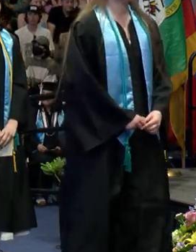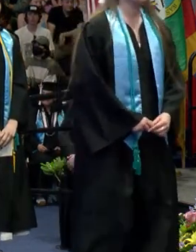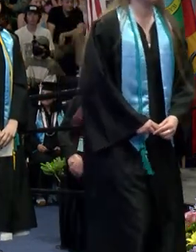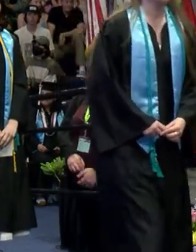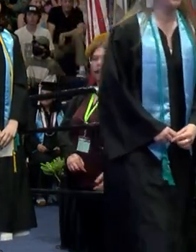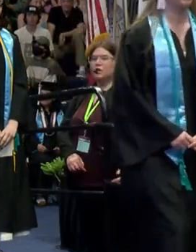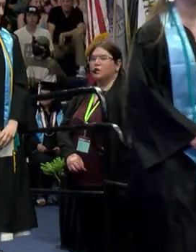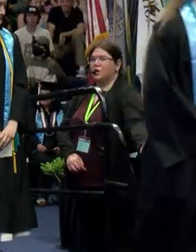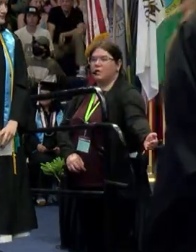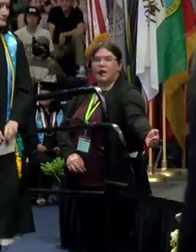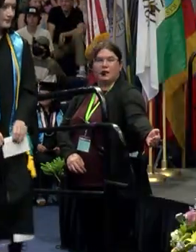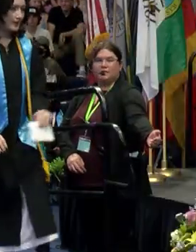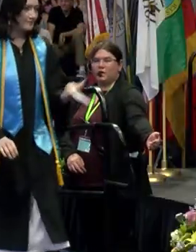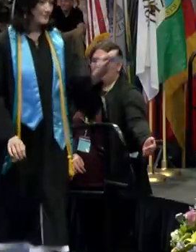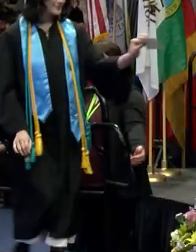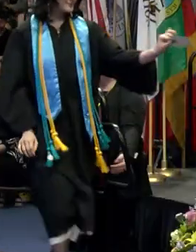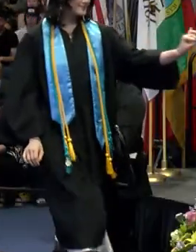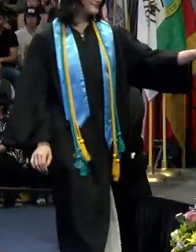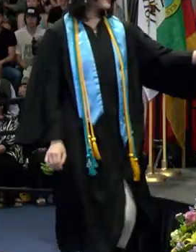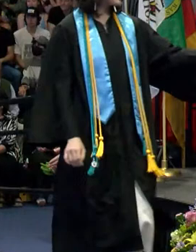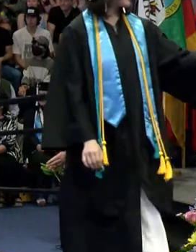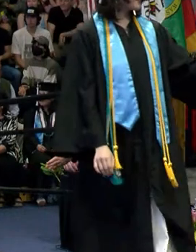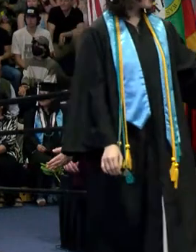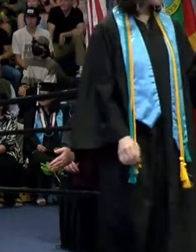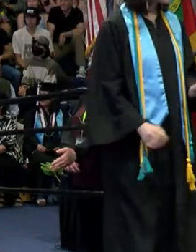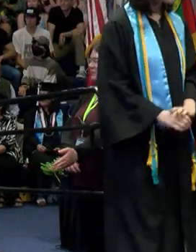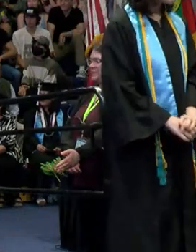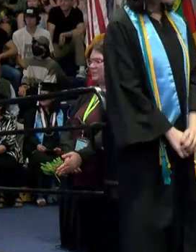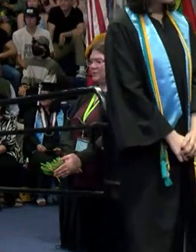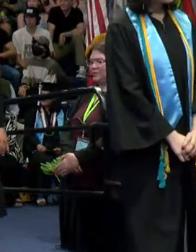Kira Emily Brown.